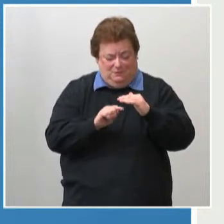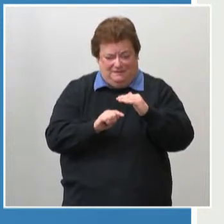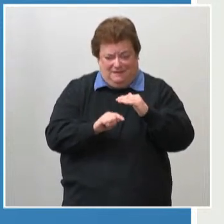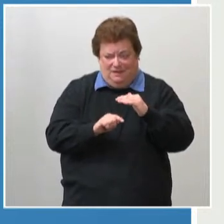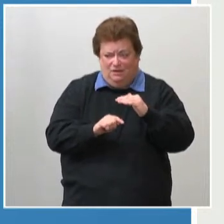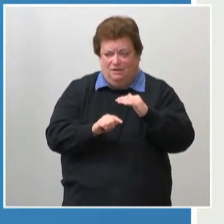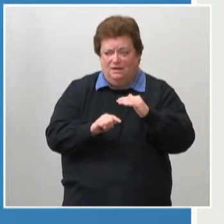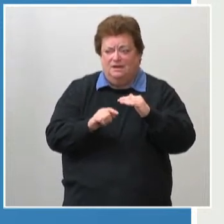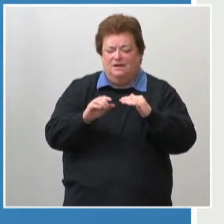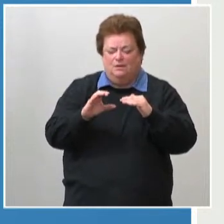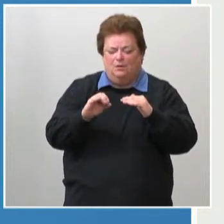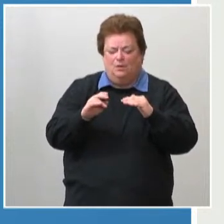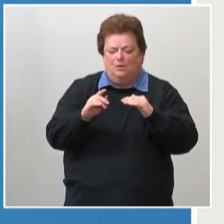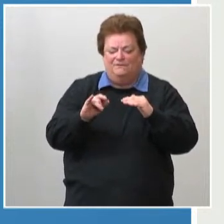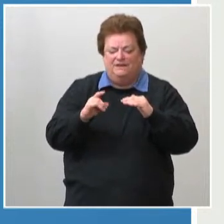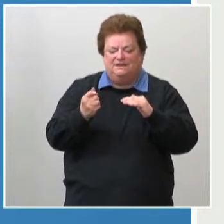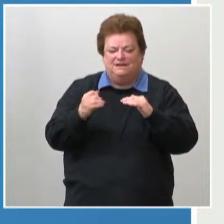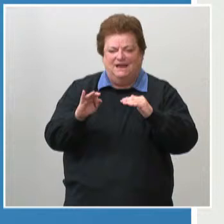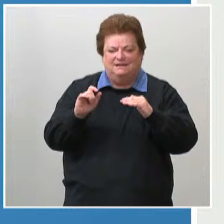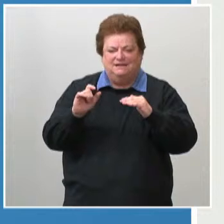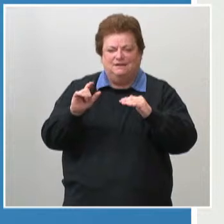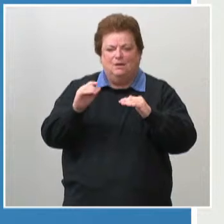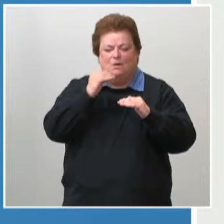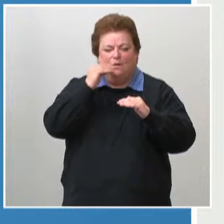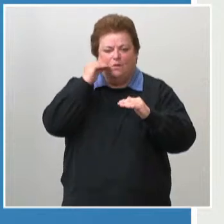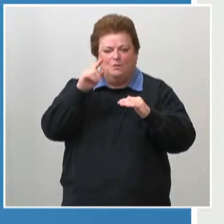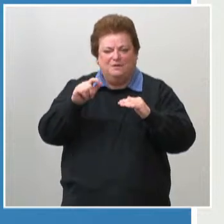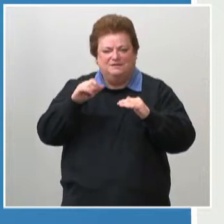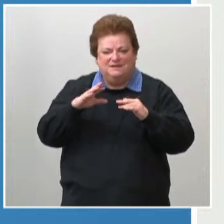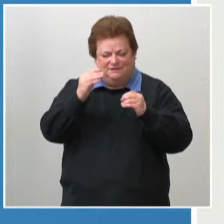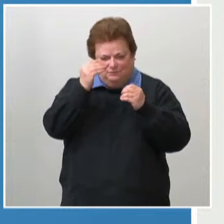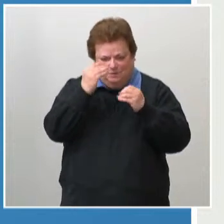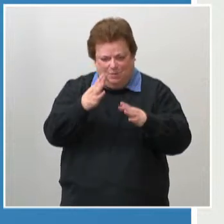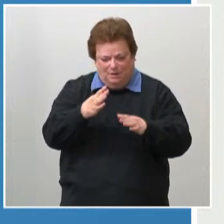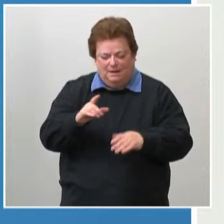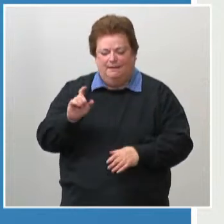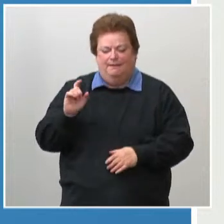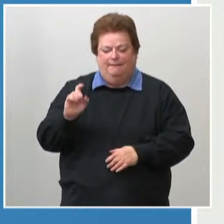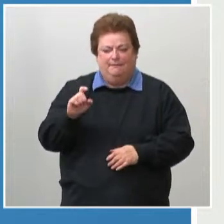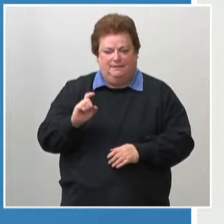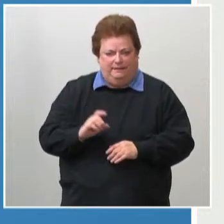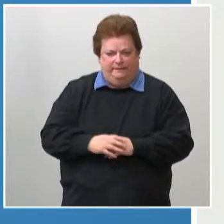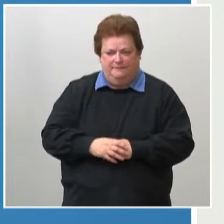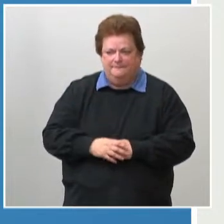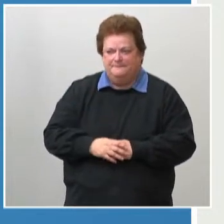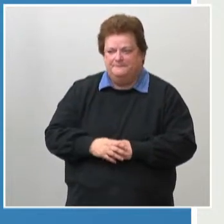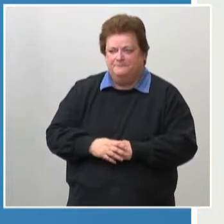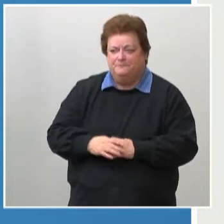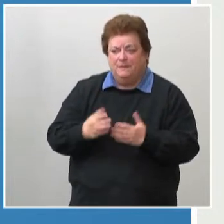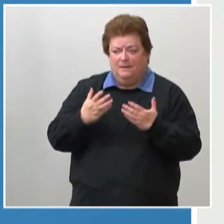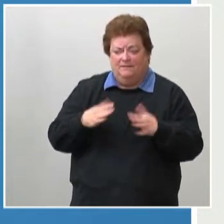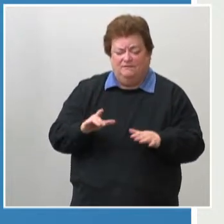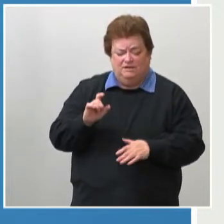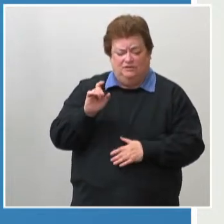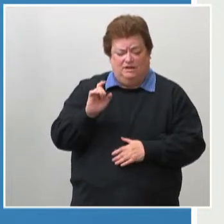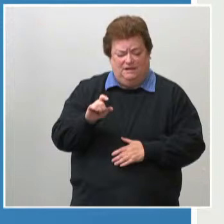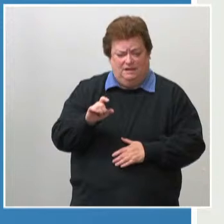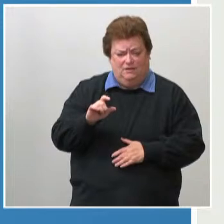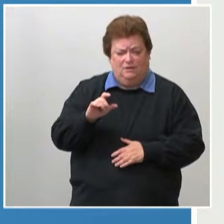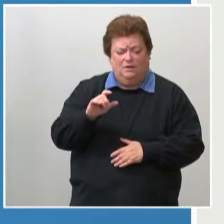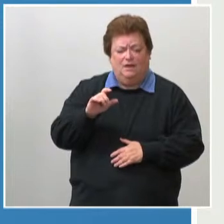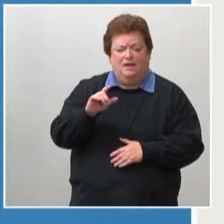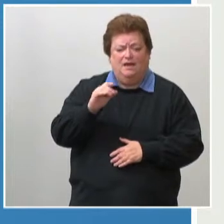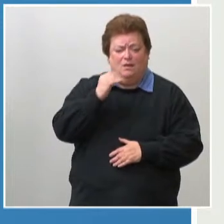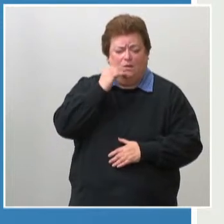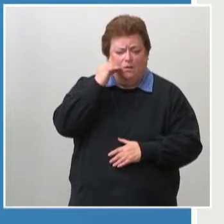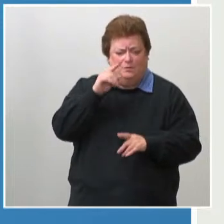is a link that says COVID-19 Home Test Reporting. You'll need to click on this link. After you click on the COVID-19